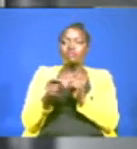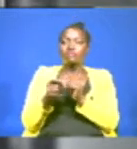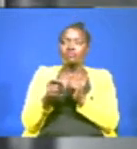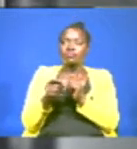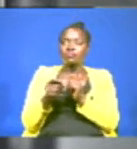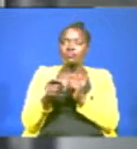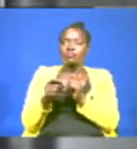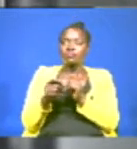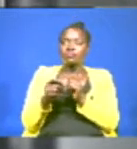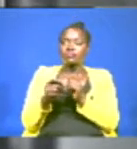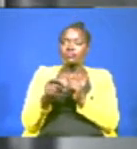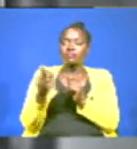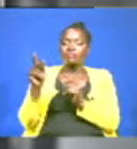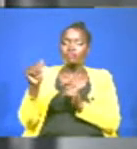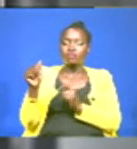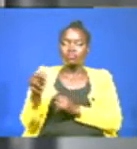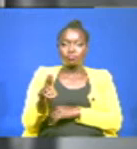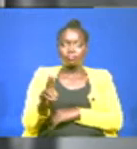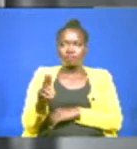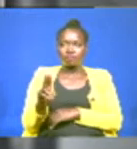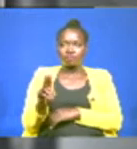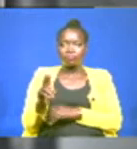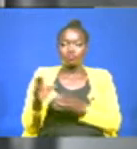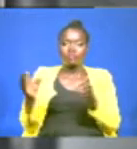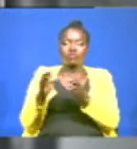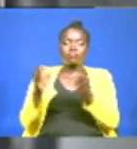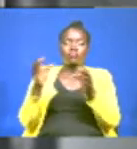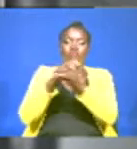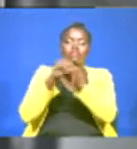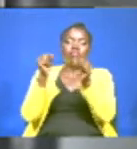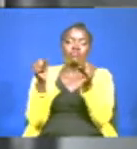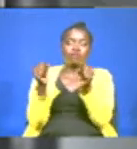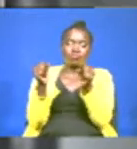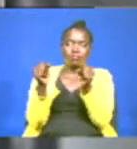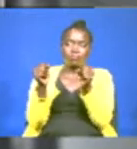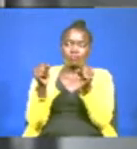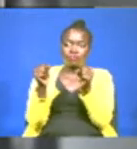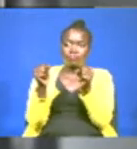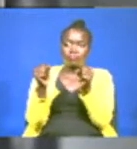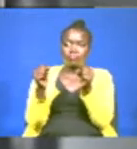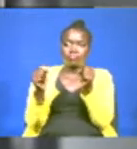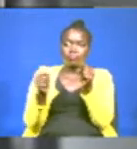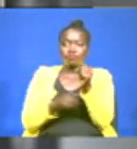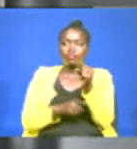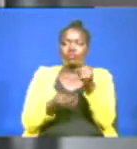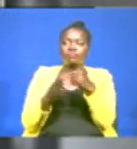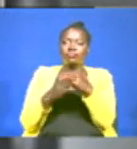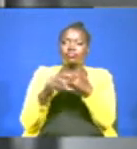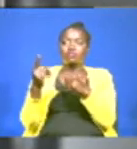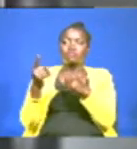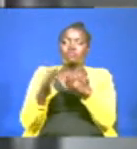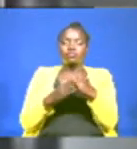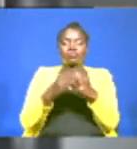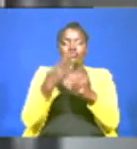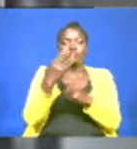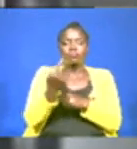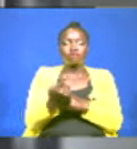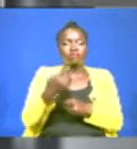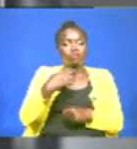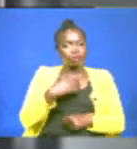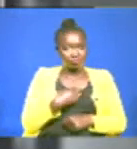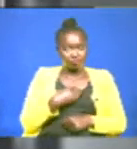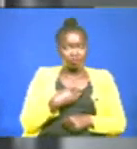Union, with Gishuru as the party president. In September 1946, Gishuru resigned as